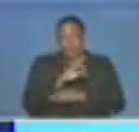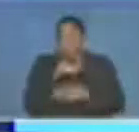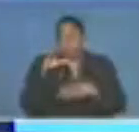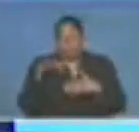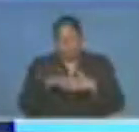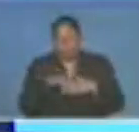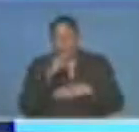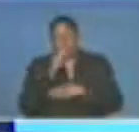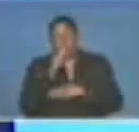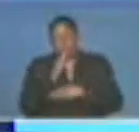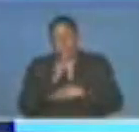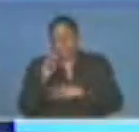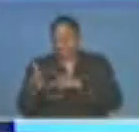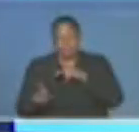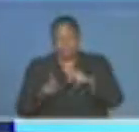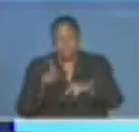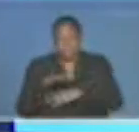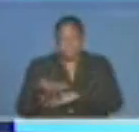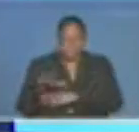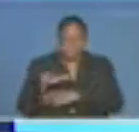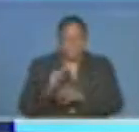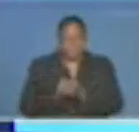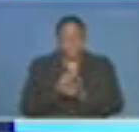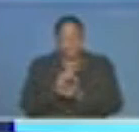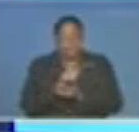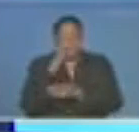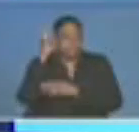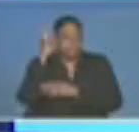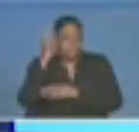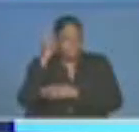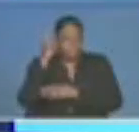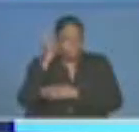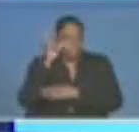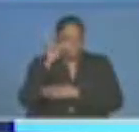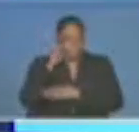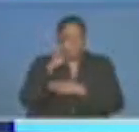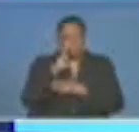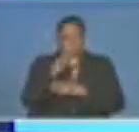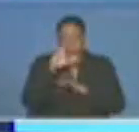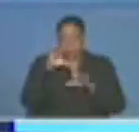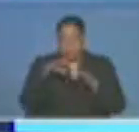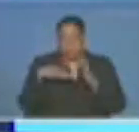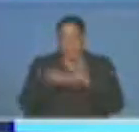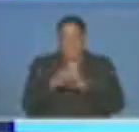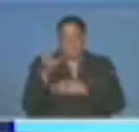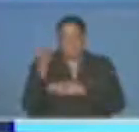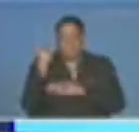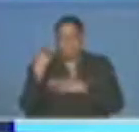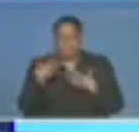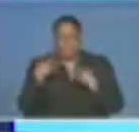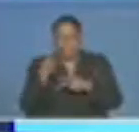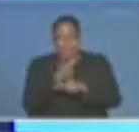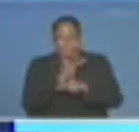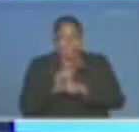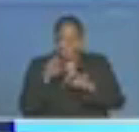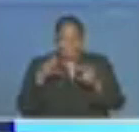and private healthcare sector. Pintar reasoned, though, that while the bill could be passed, if the healthcare